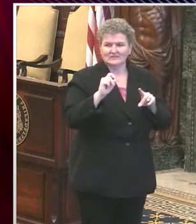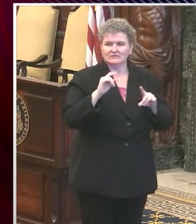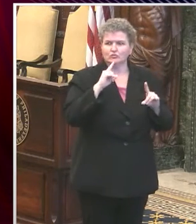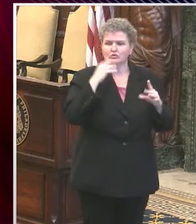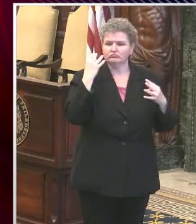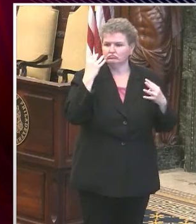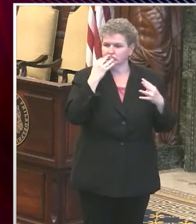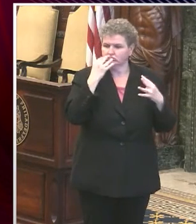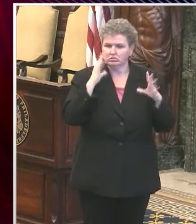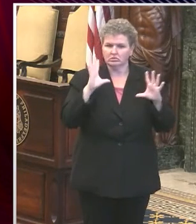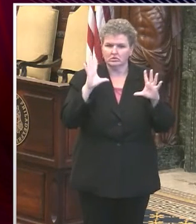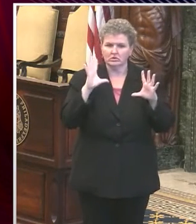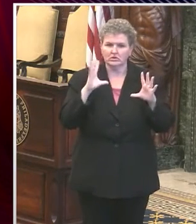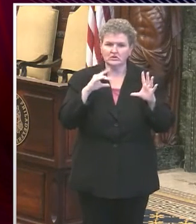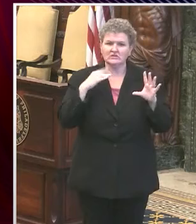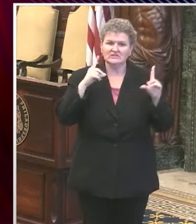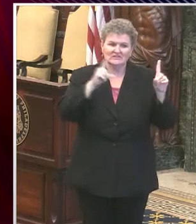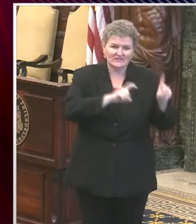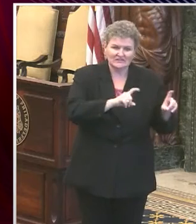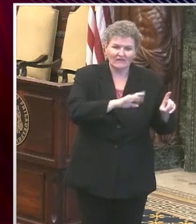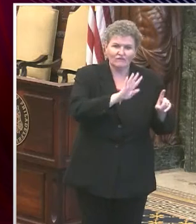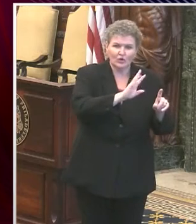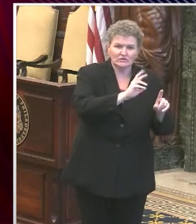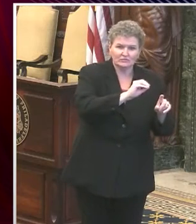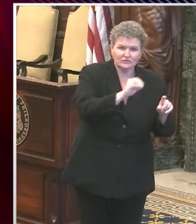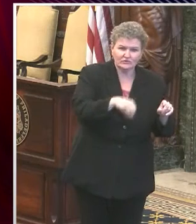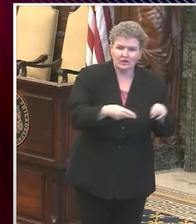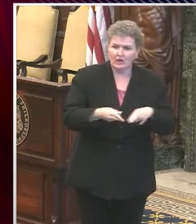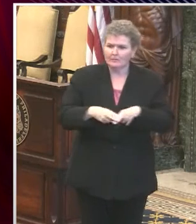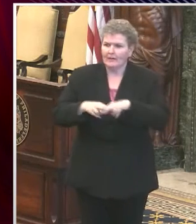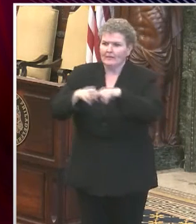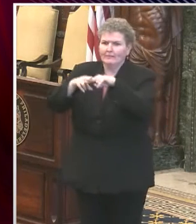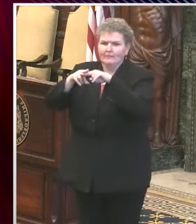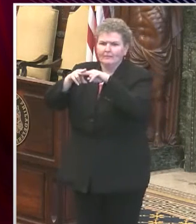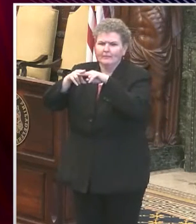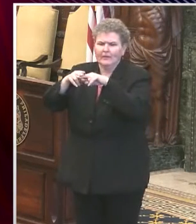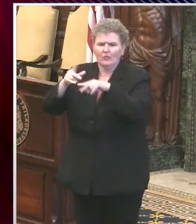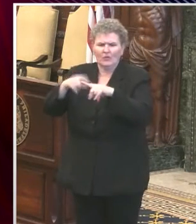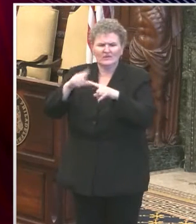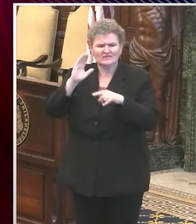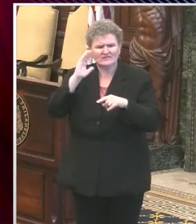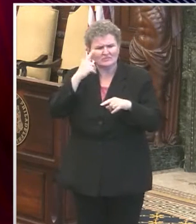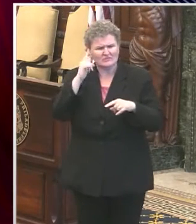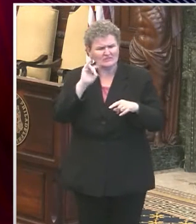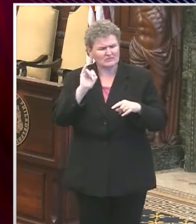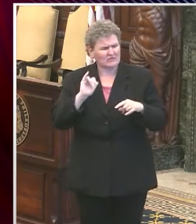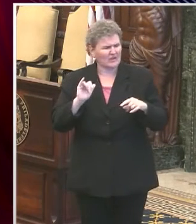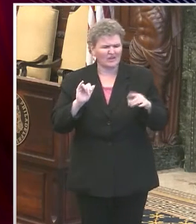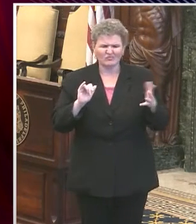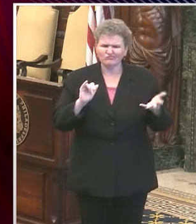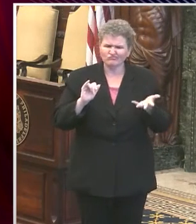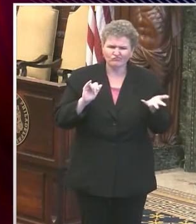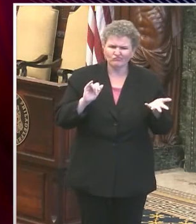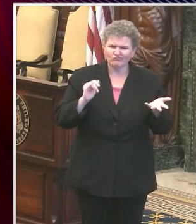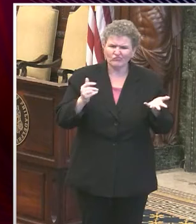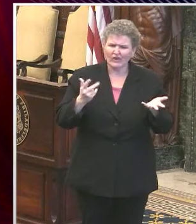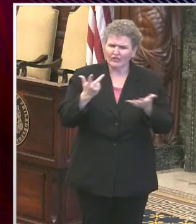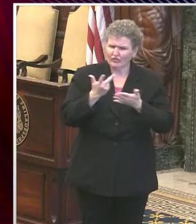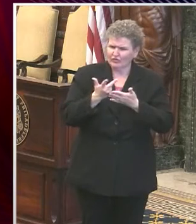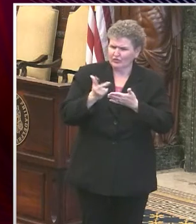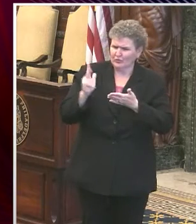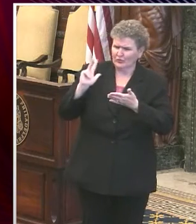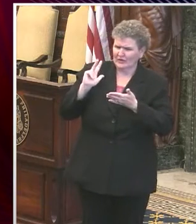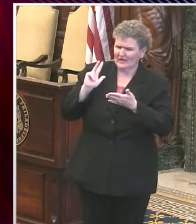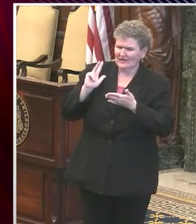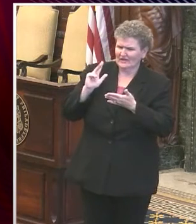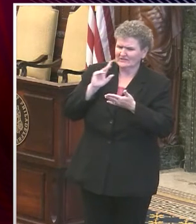testing, 47% increase in positive cases, which seemed to me like, over those past few weeks before that announcement that